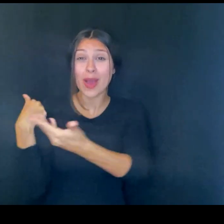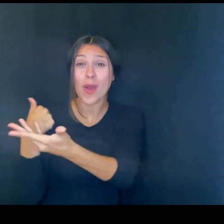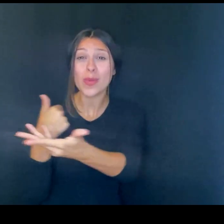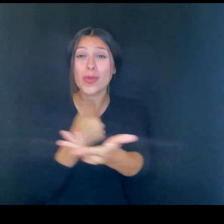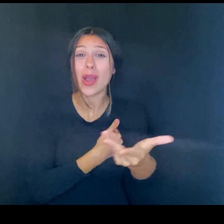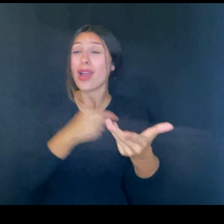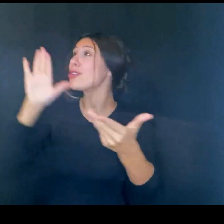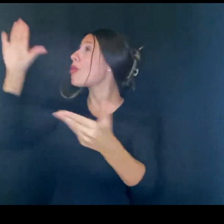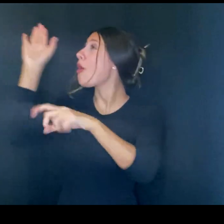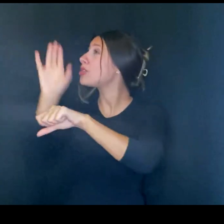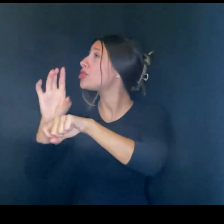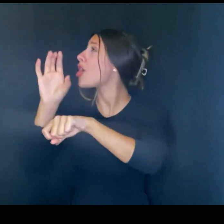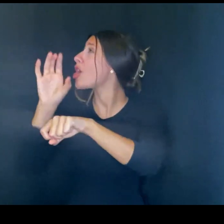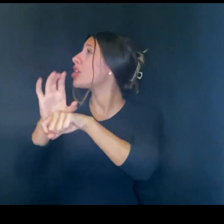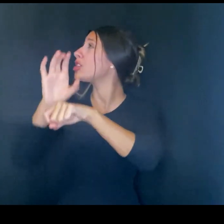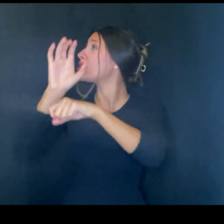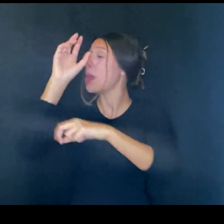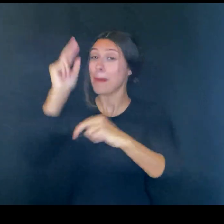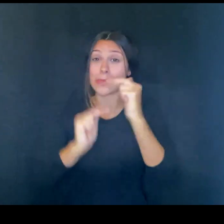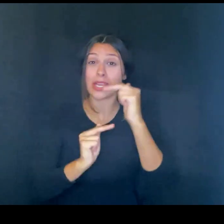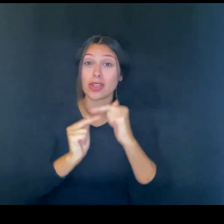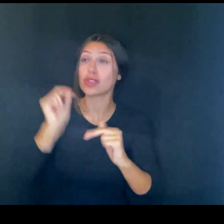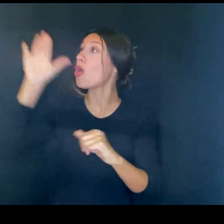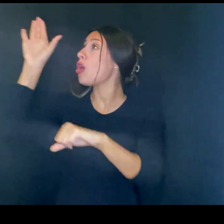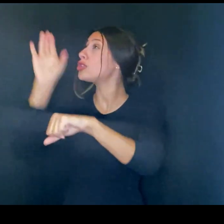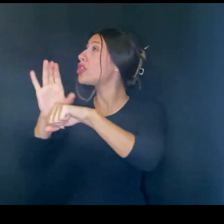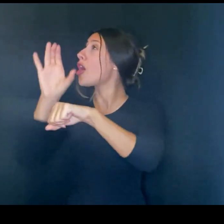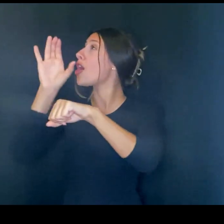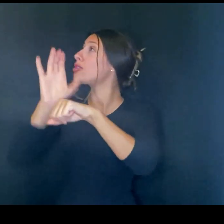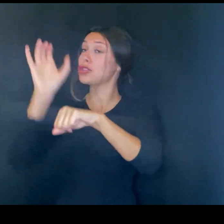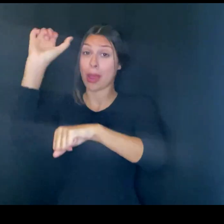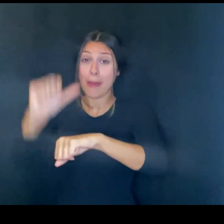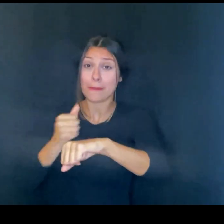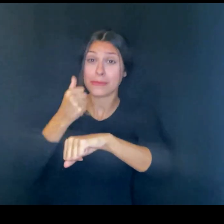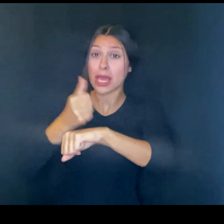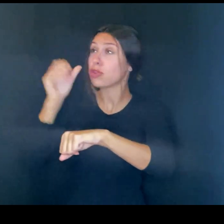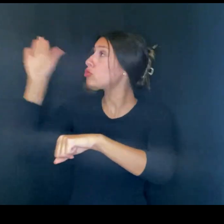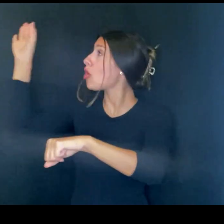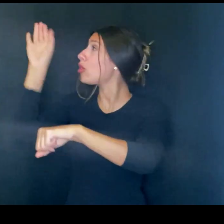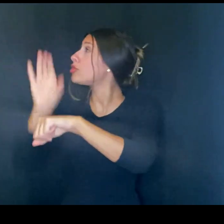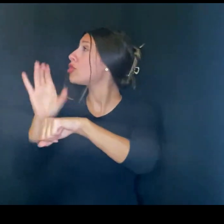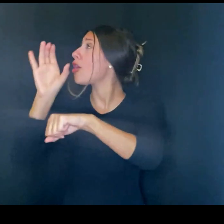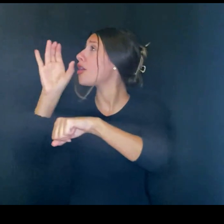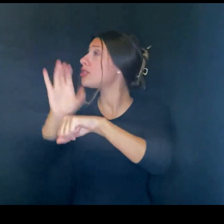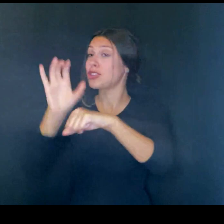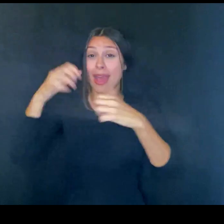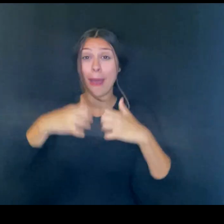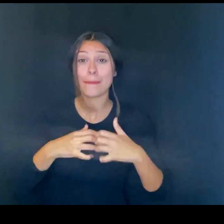build your church, build your church, build your church.